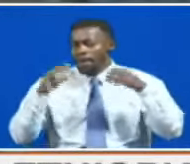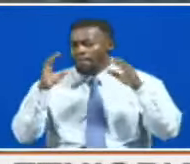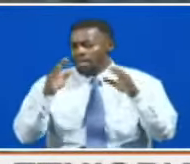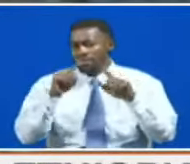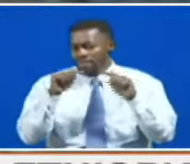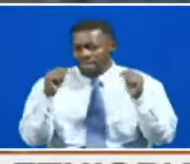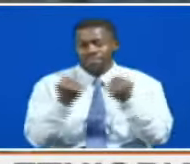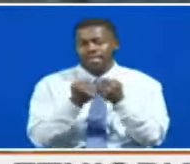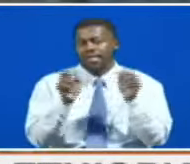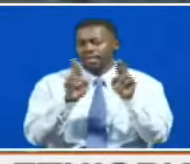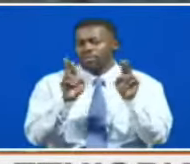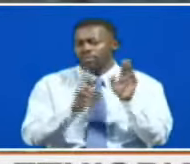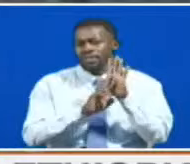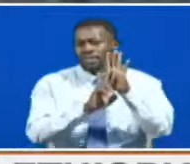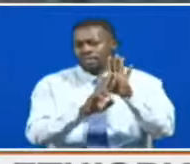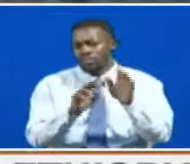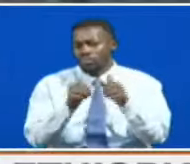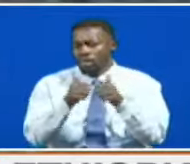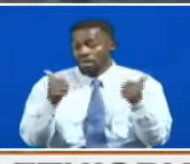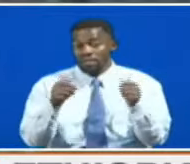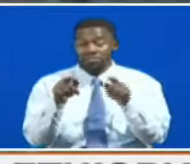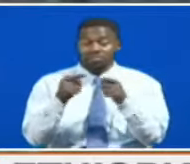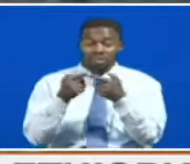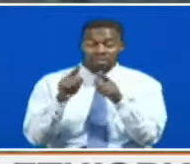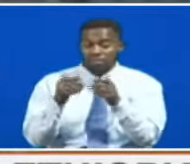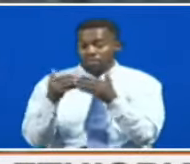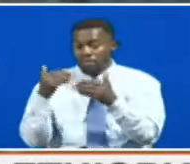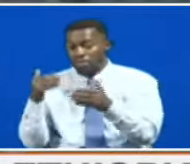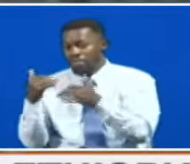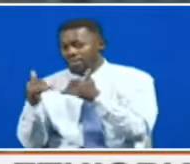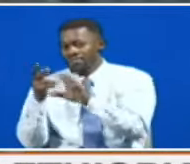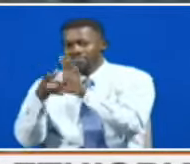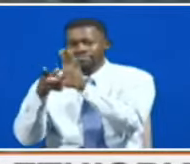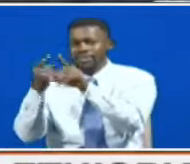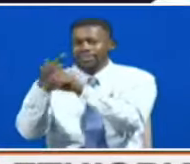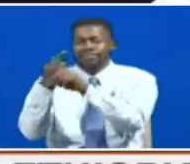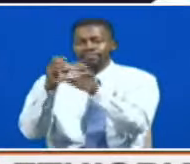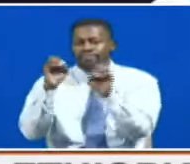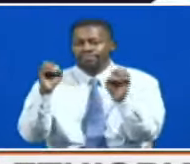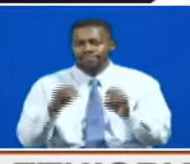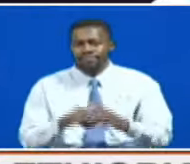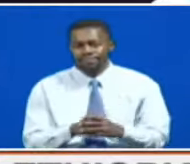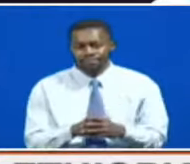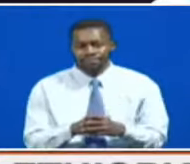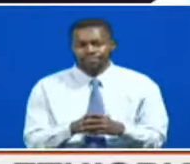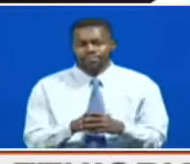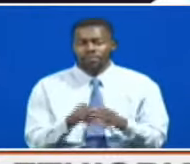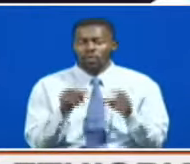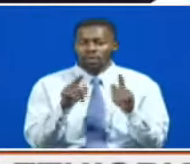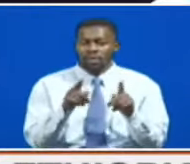well, even though we did not play in the previous round. Naam, mwisho wa taarifa zetu.